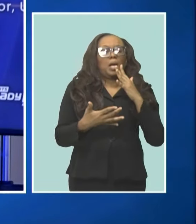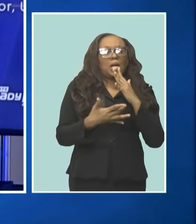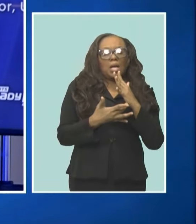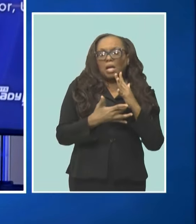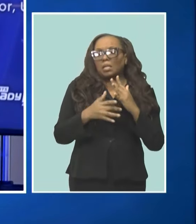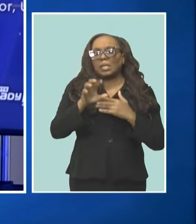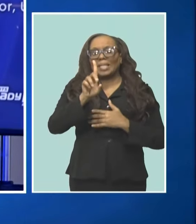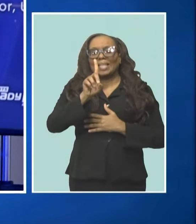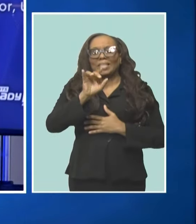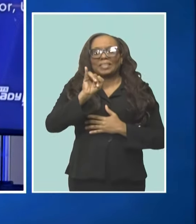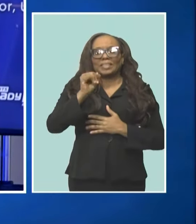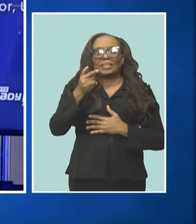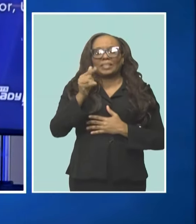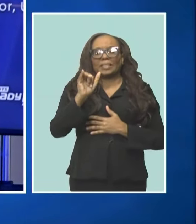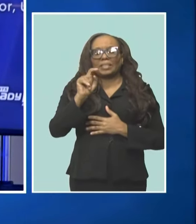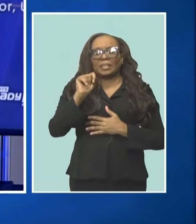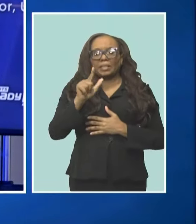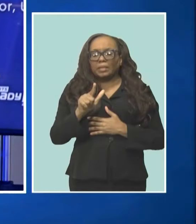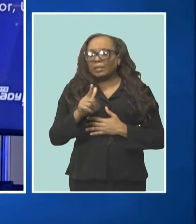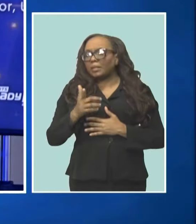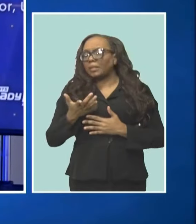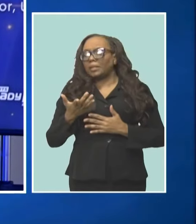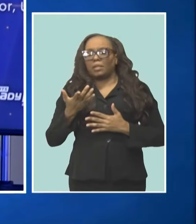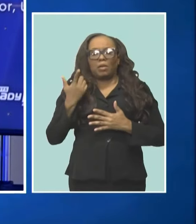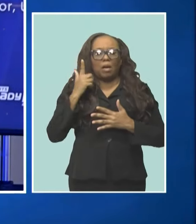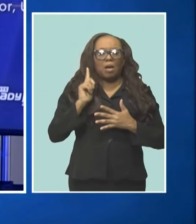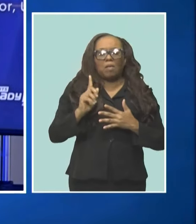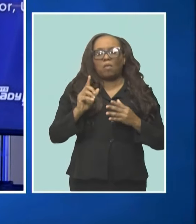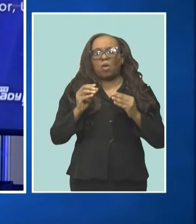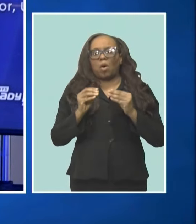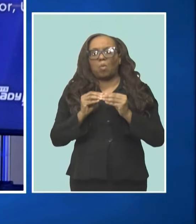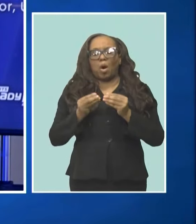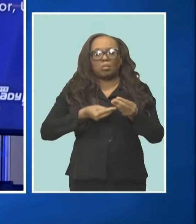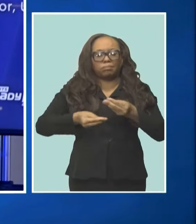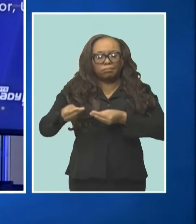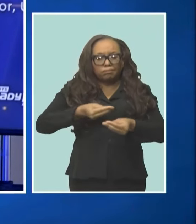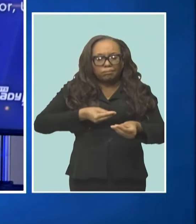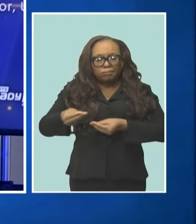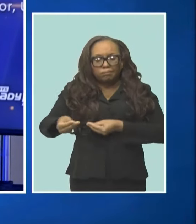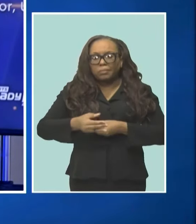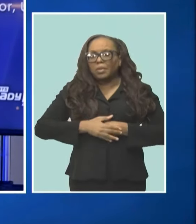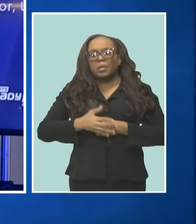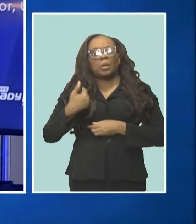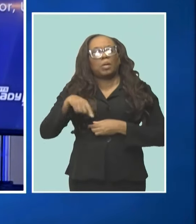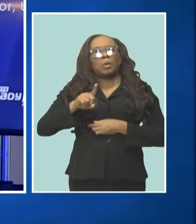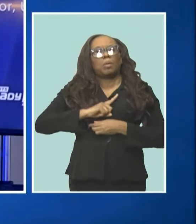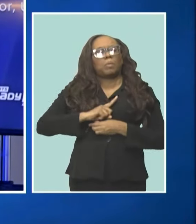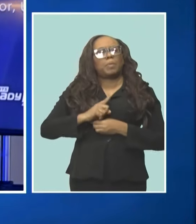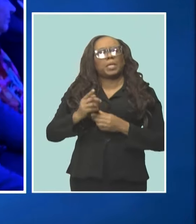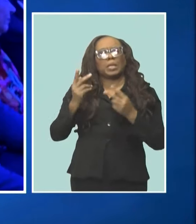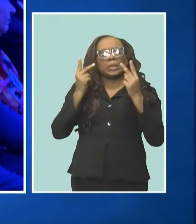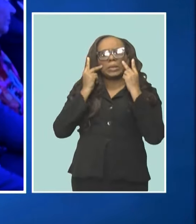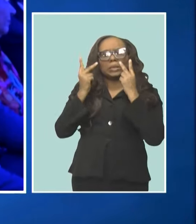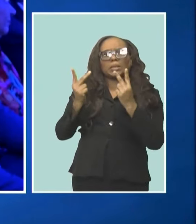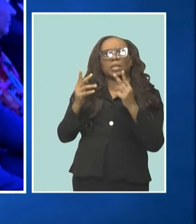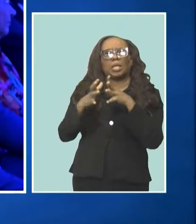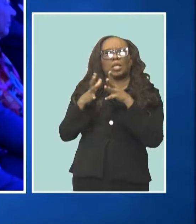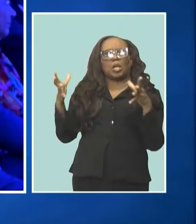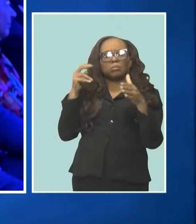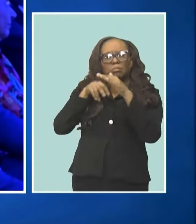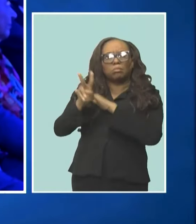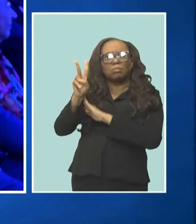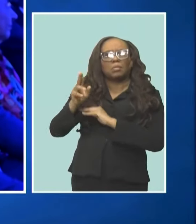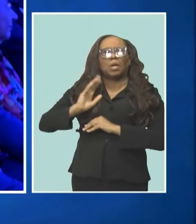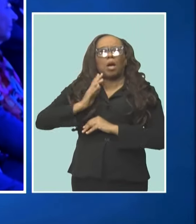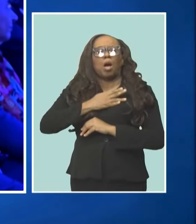Courts.com. After 6 decades of service to Barbados, we have accumulated invaluable insights, are energized to continue our journey of